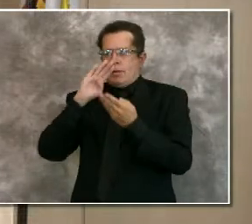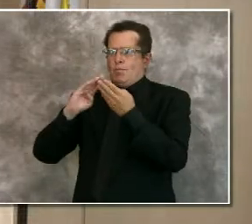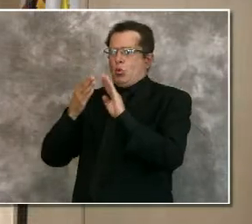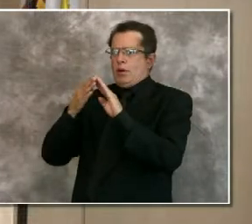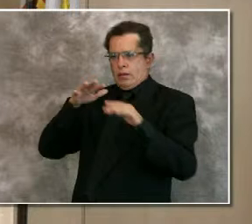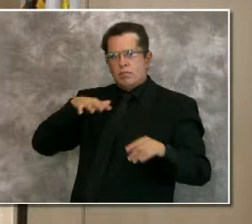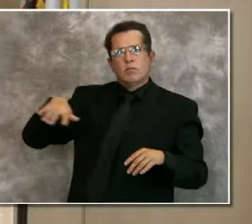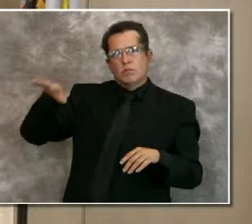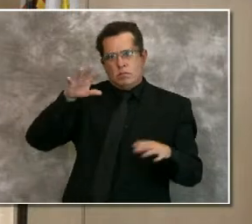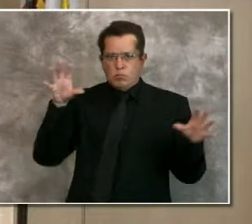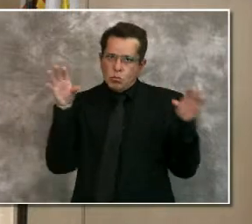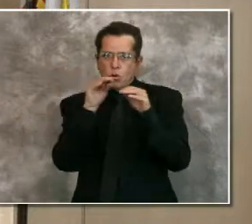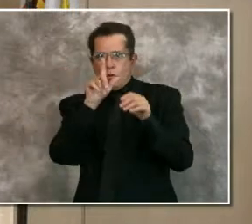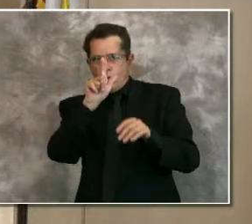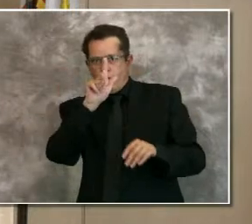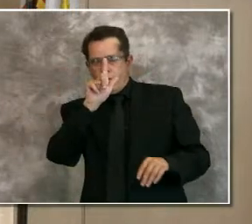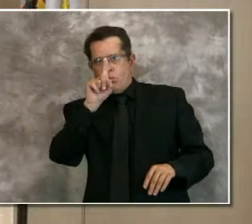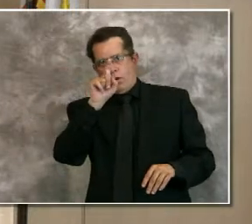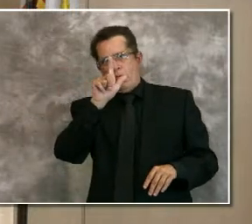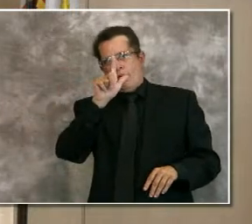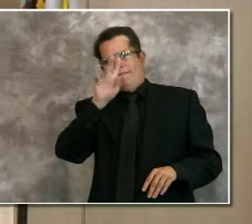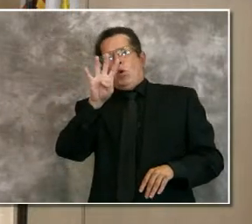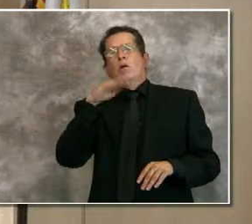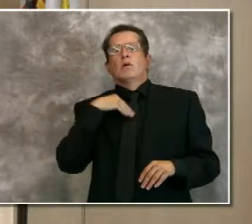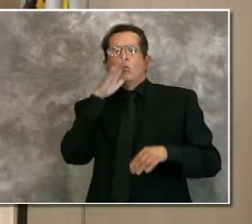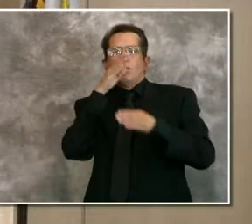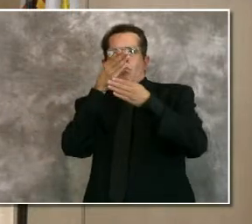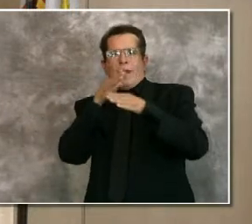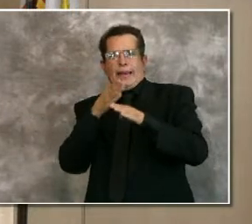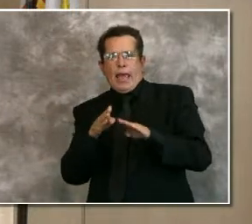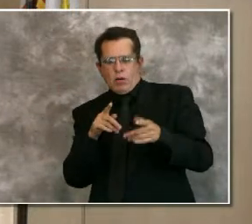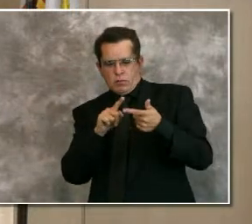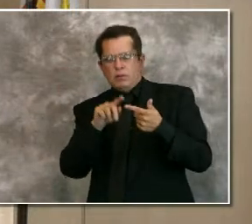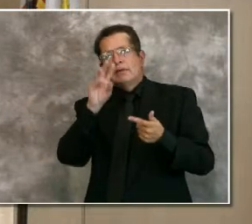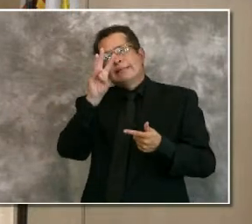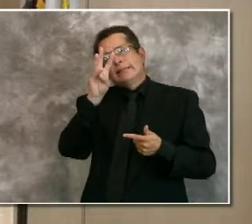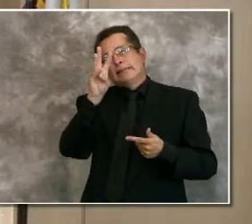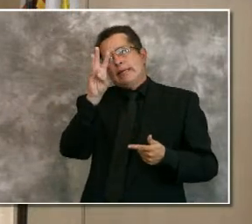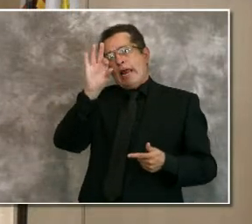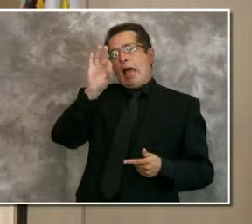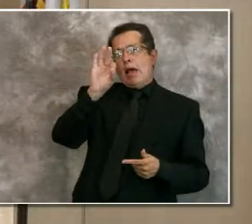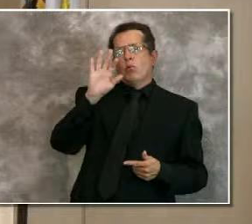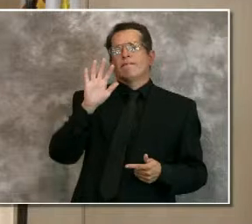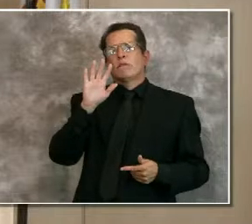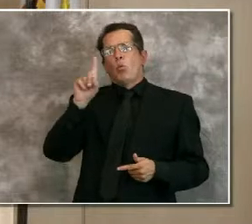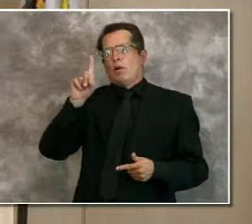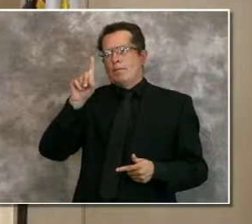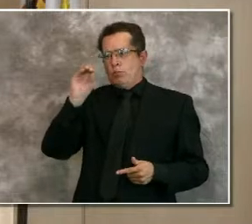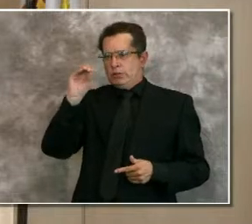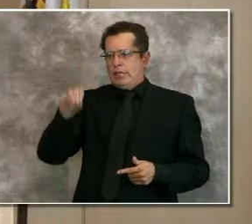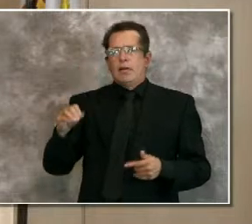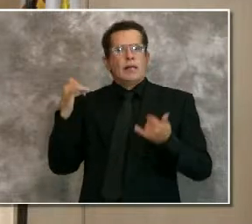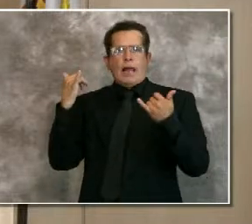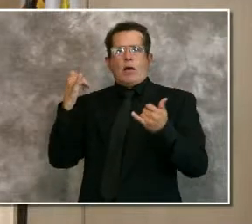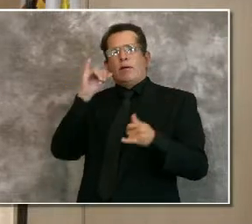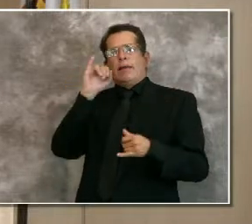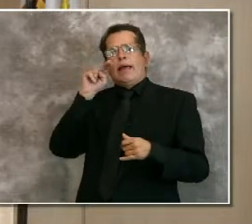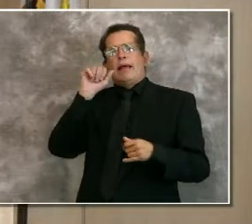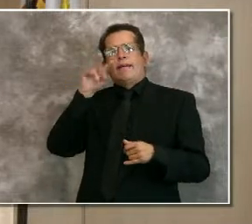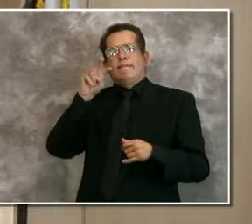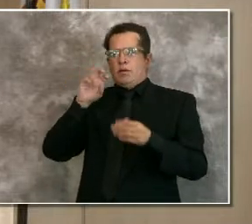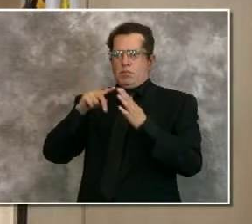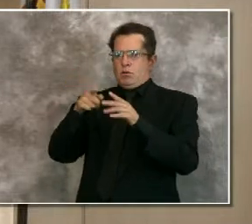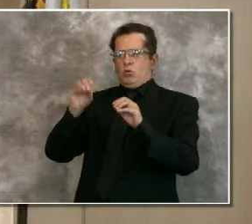And to provide the context here, of the 134, 69 or 51% are now closed and inactive, meaning